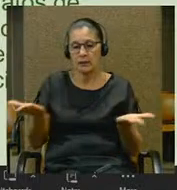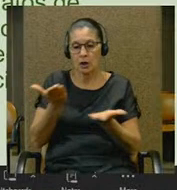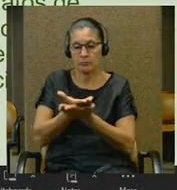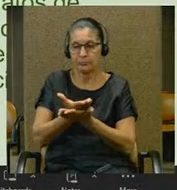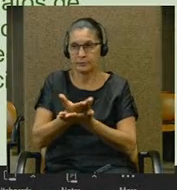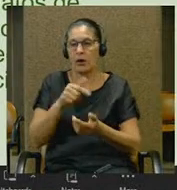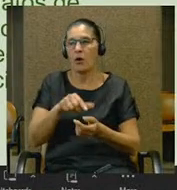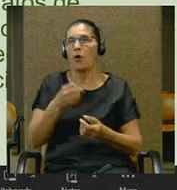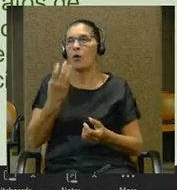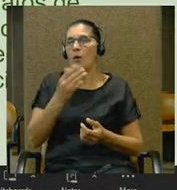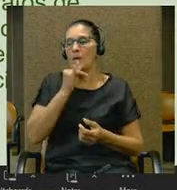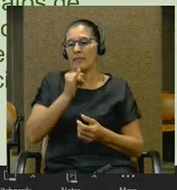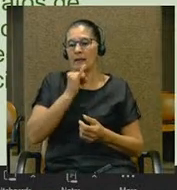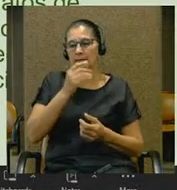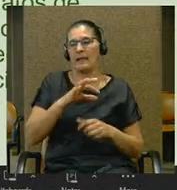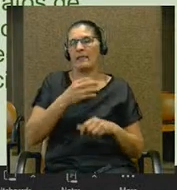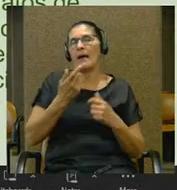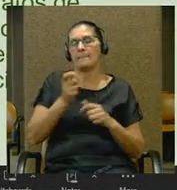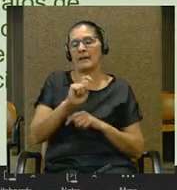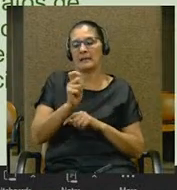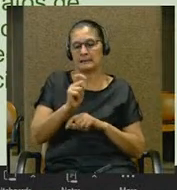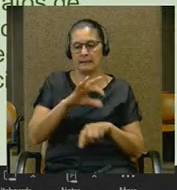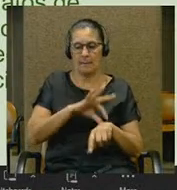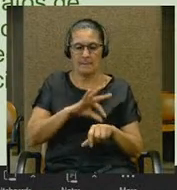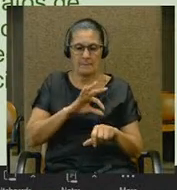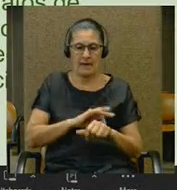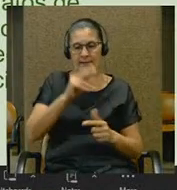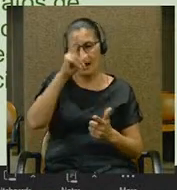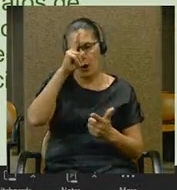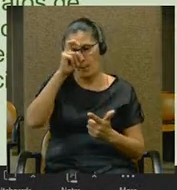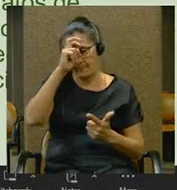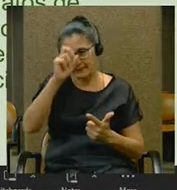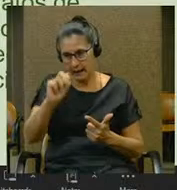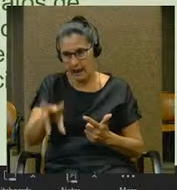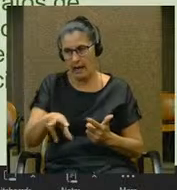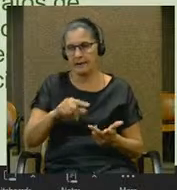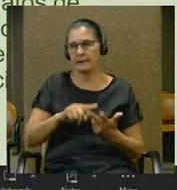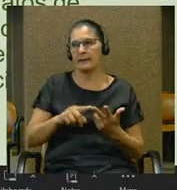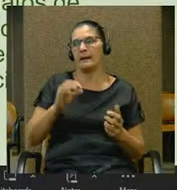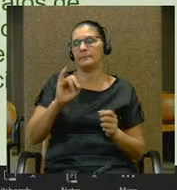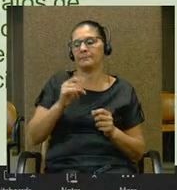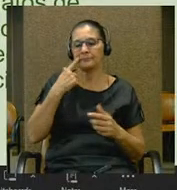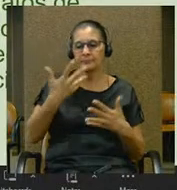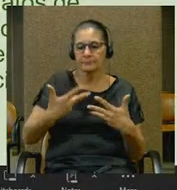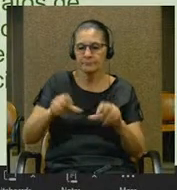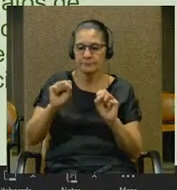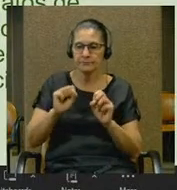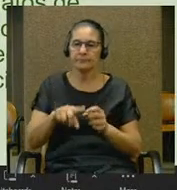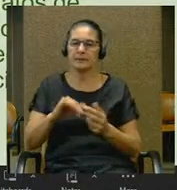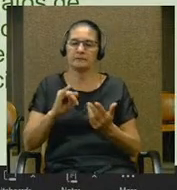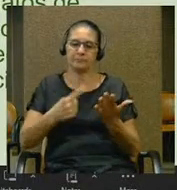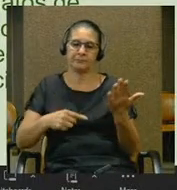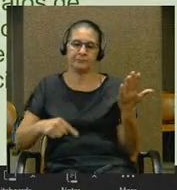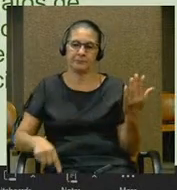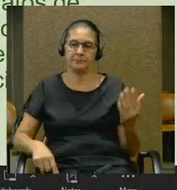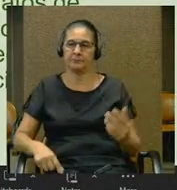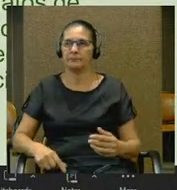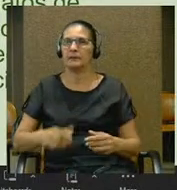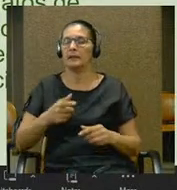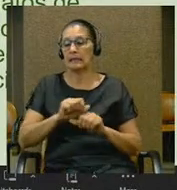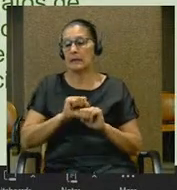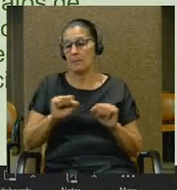could complement this, such as emergency units in hospitals, seizures,